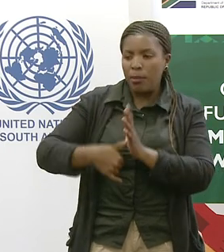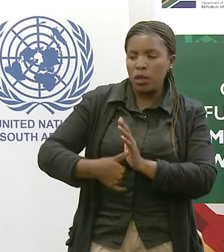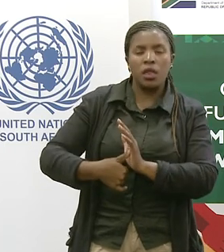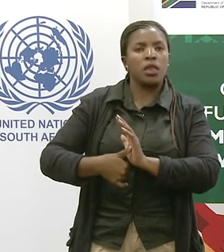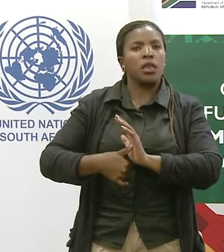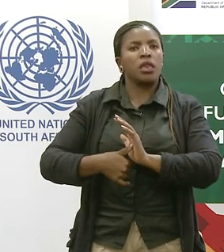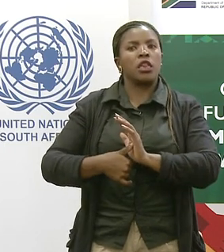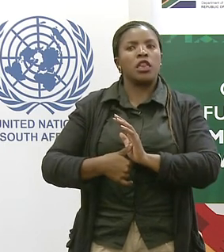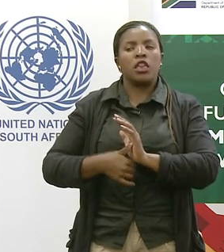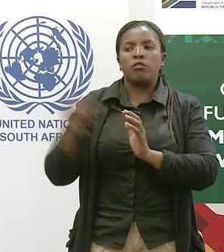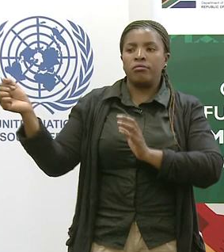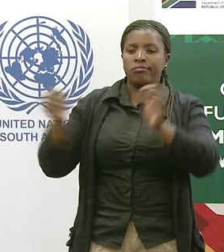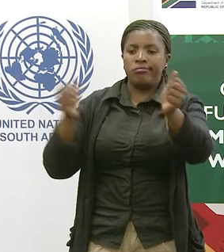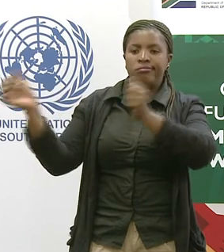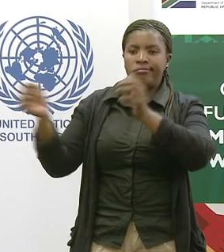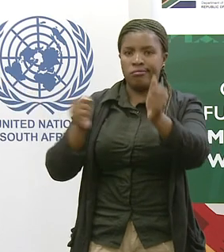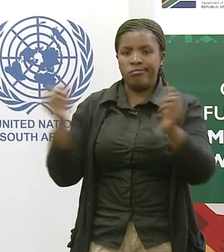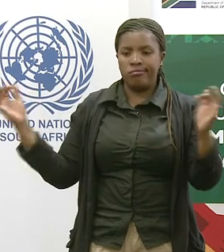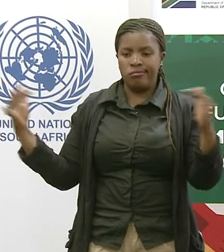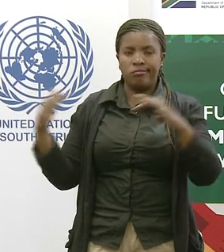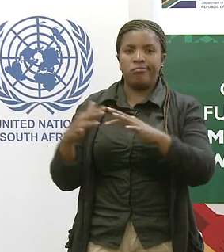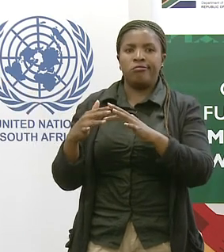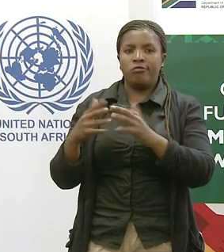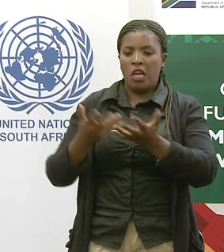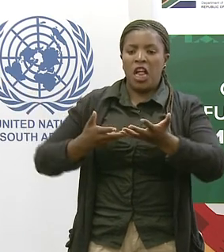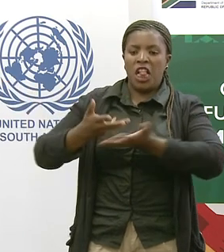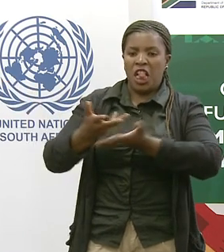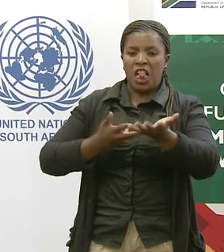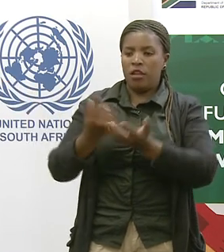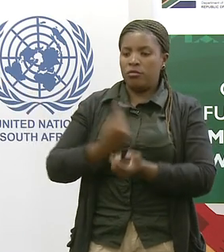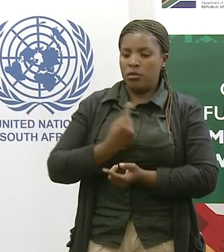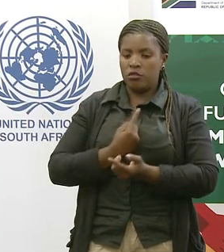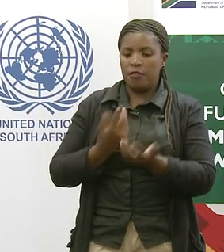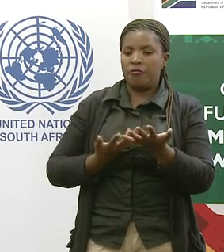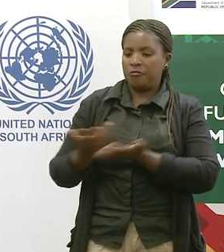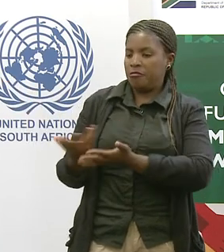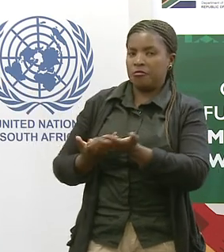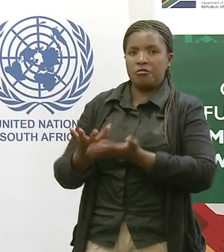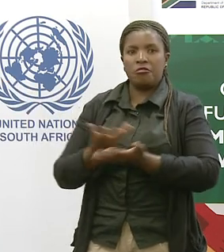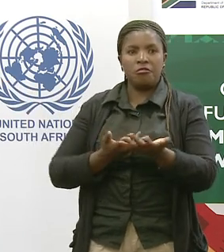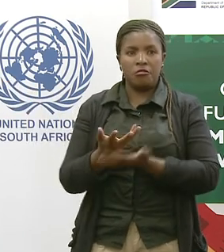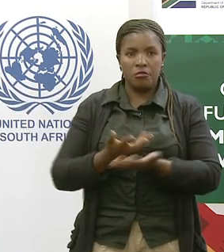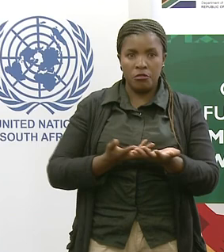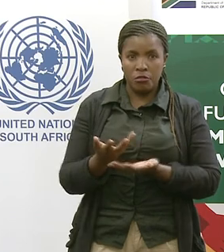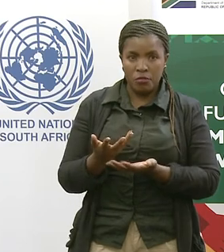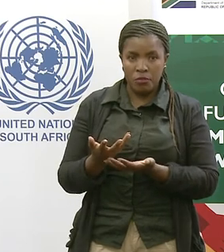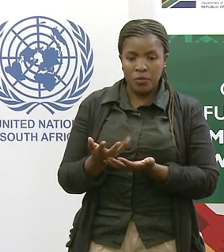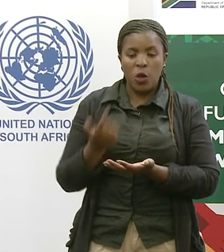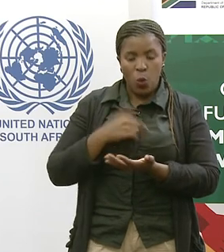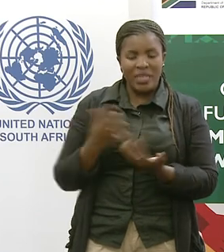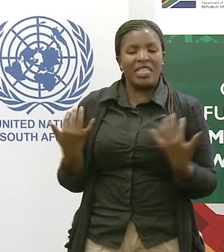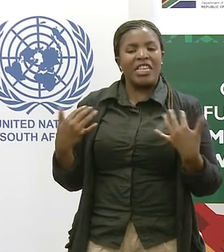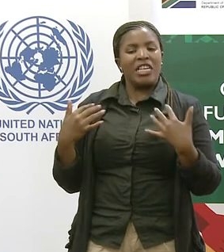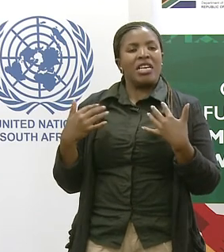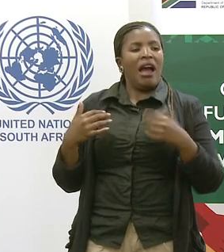they just talk among themselves, but a platform where it would be inclusive of all sectors of society, where